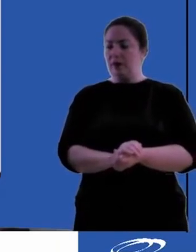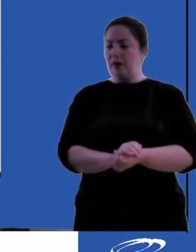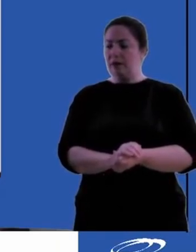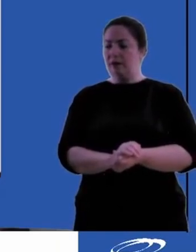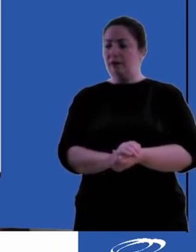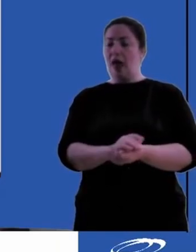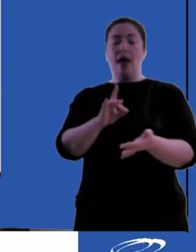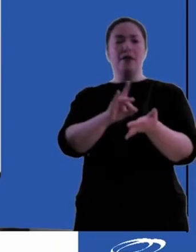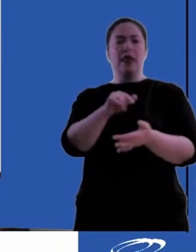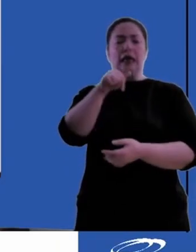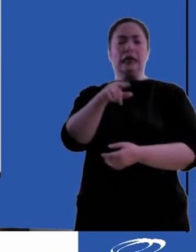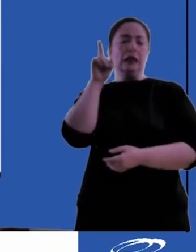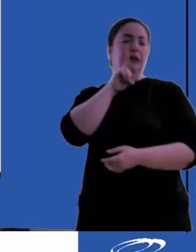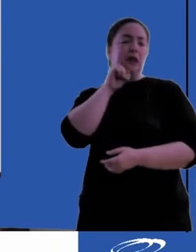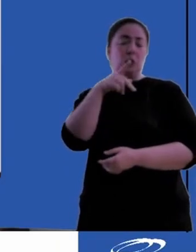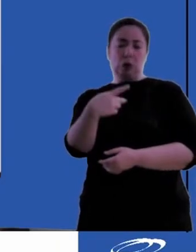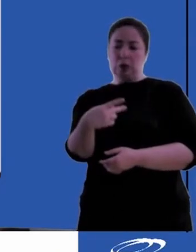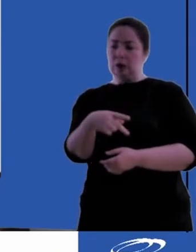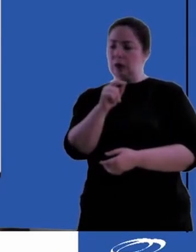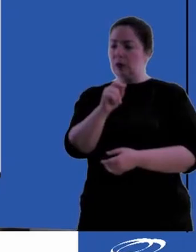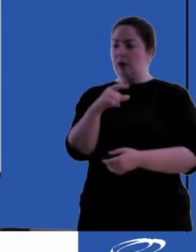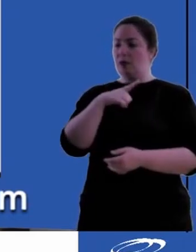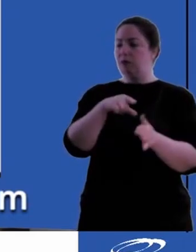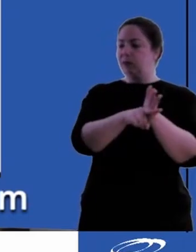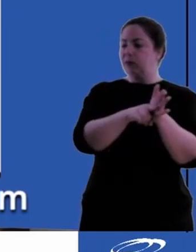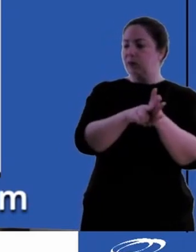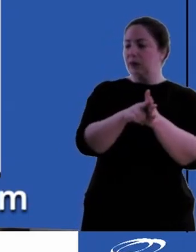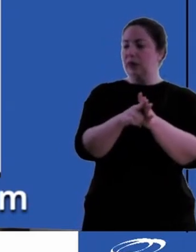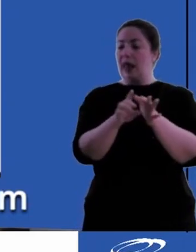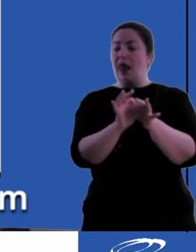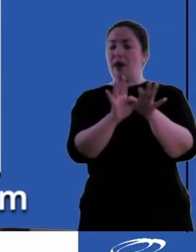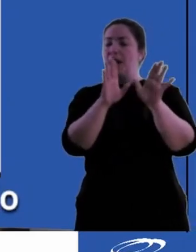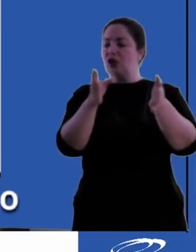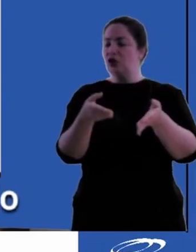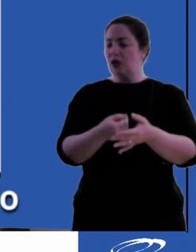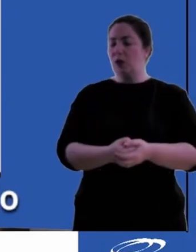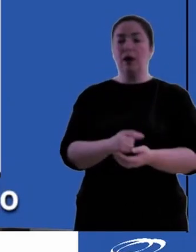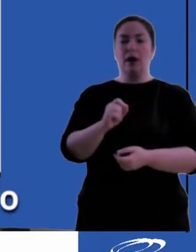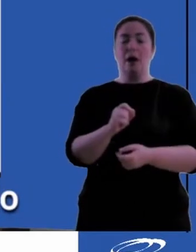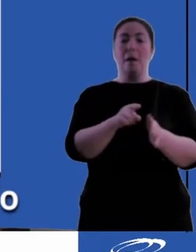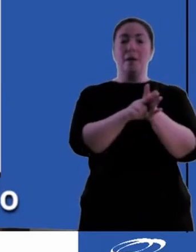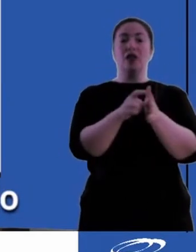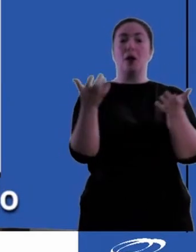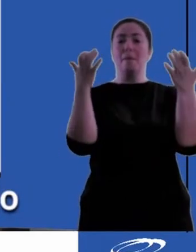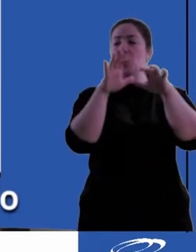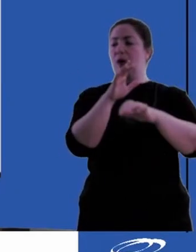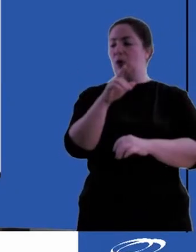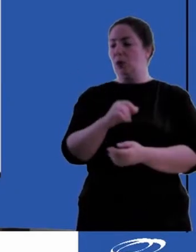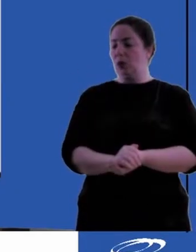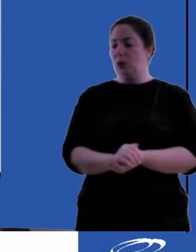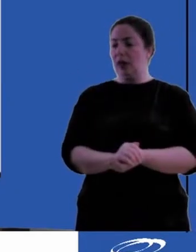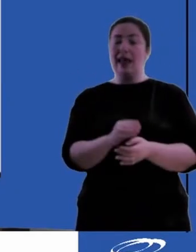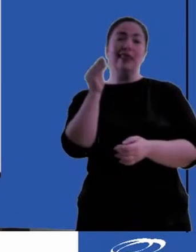FDA-cleared assay, which is configured as a lateral flow assay that looks a lot like a COVID test, for running on synovial fluid to diagnose